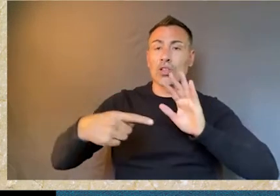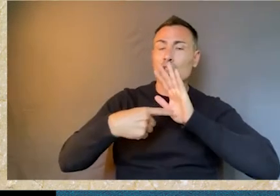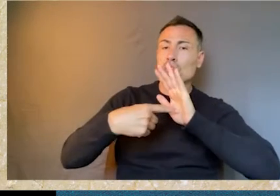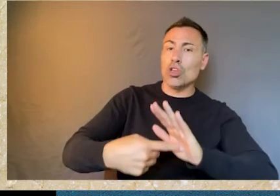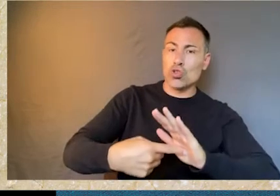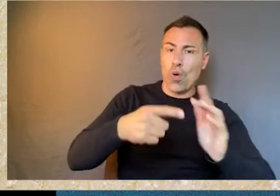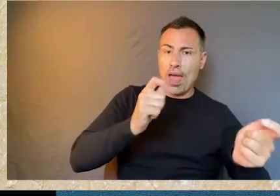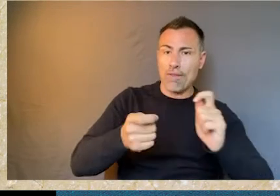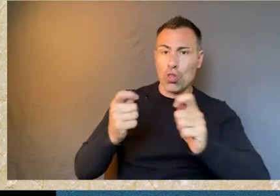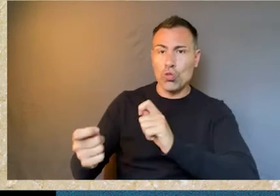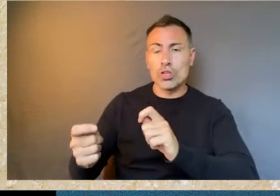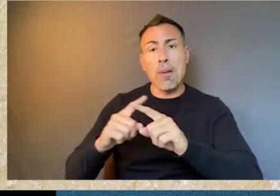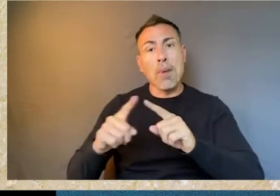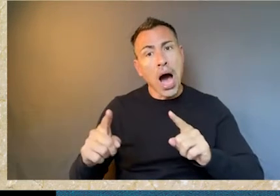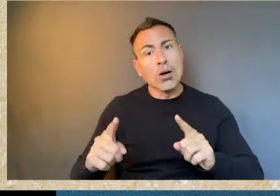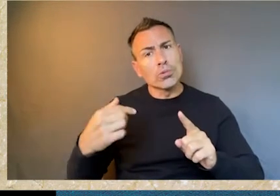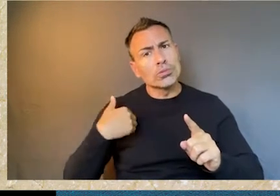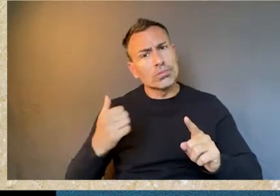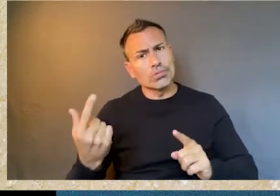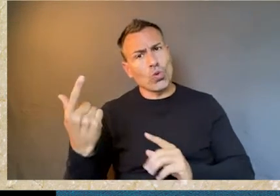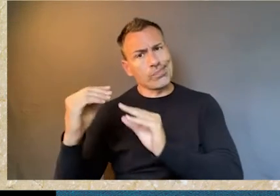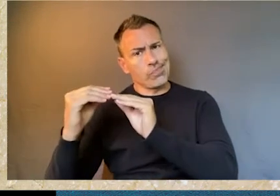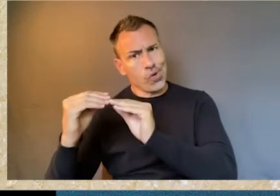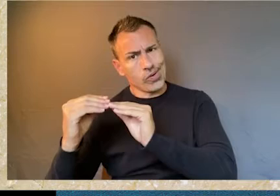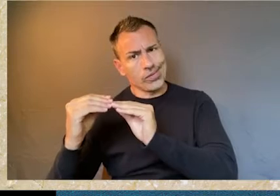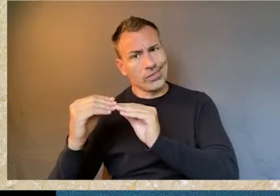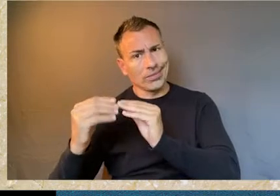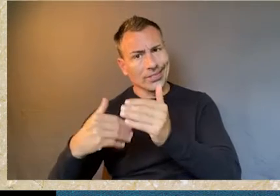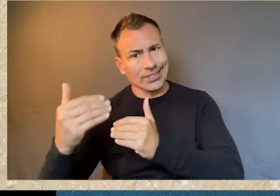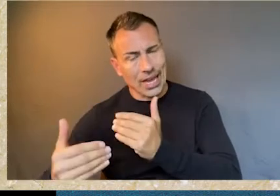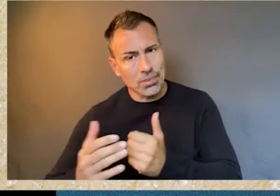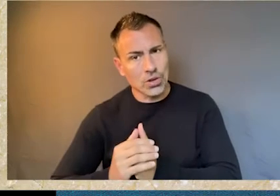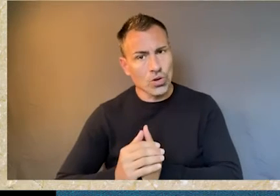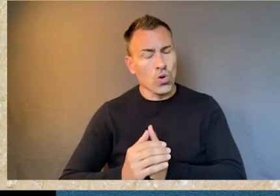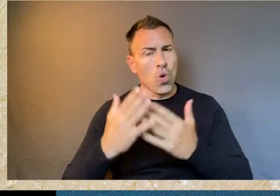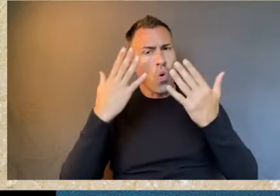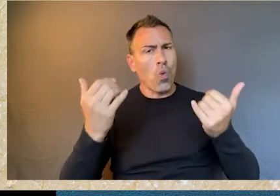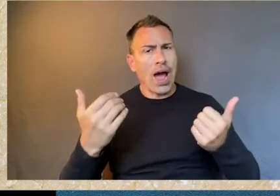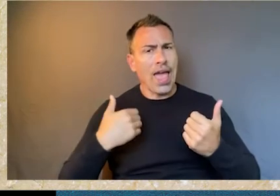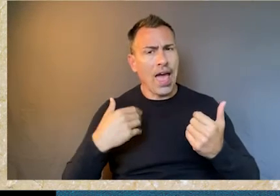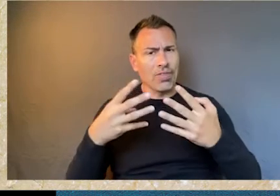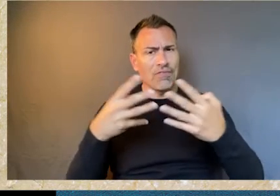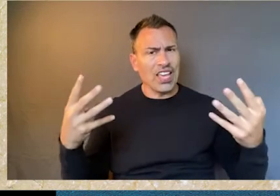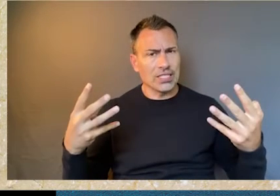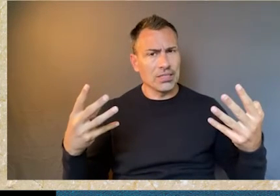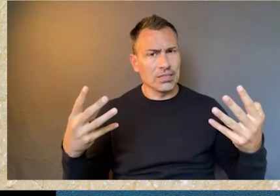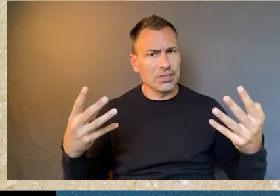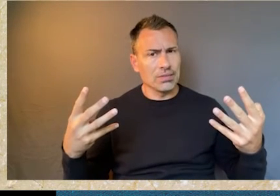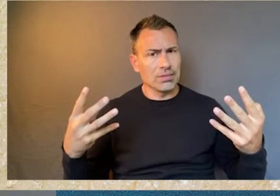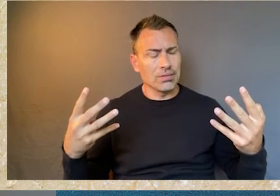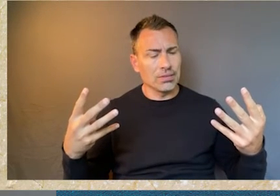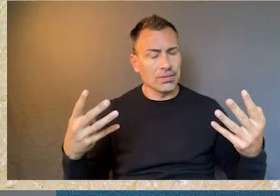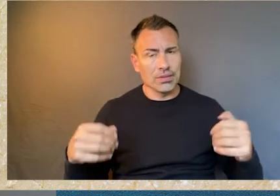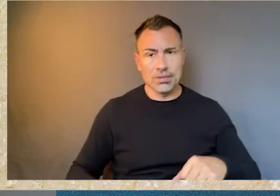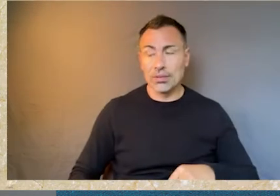what systems are in place that still continue to have the people on the other side of the fence.